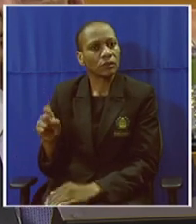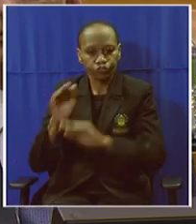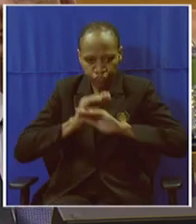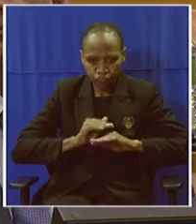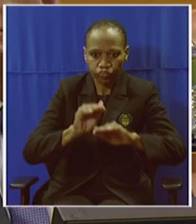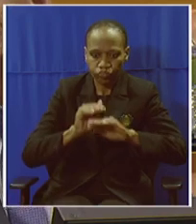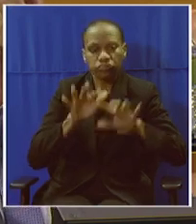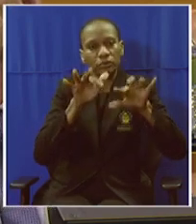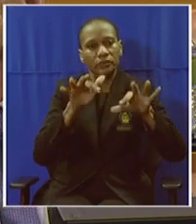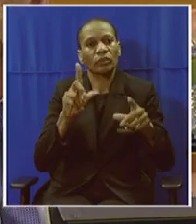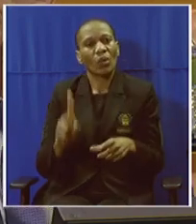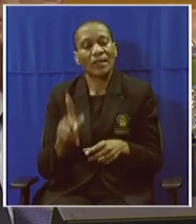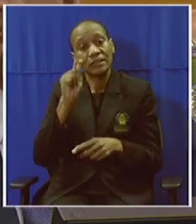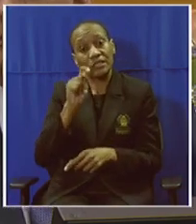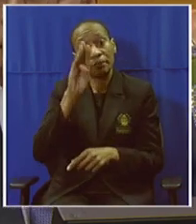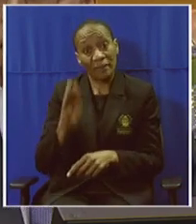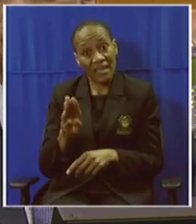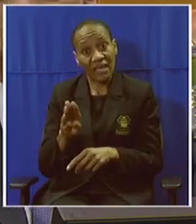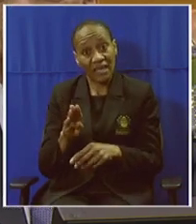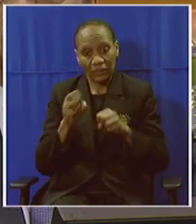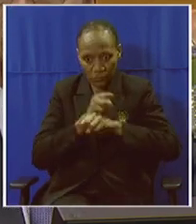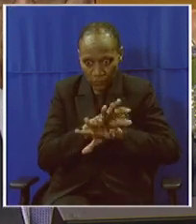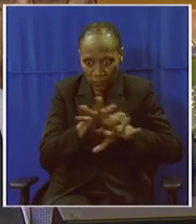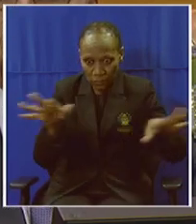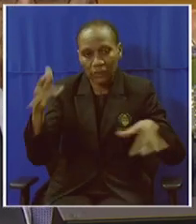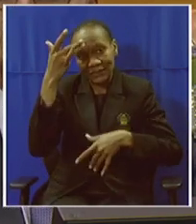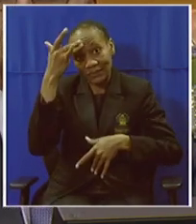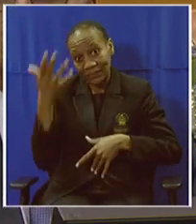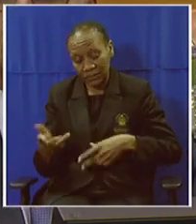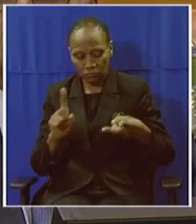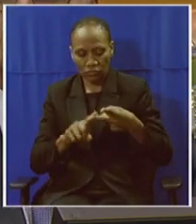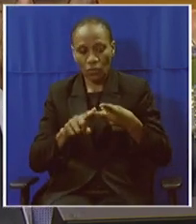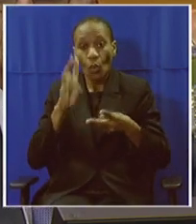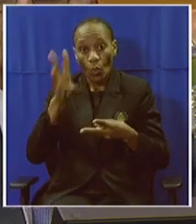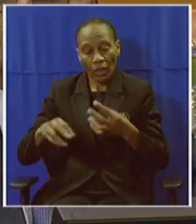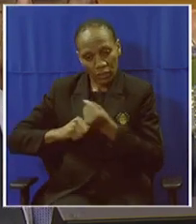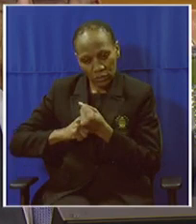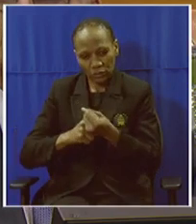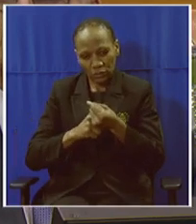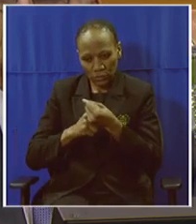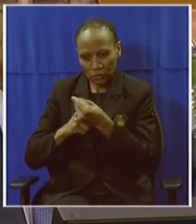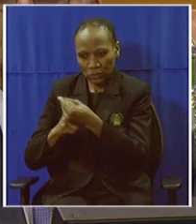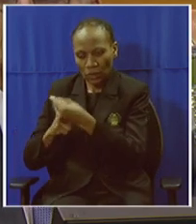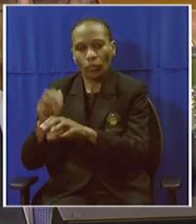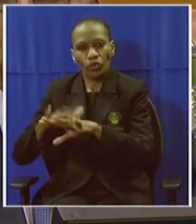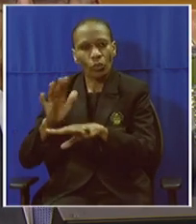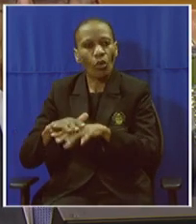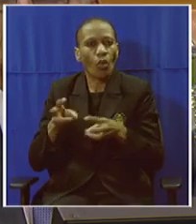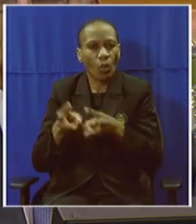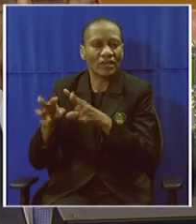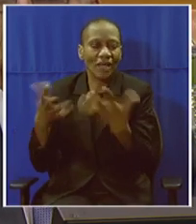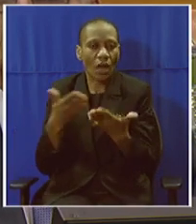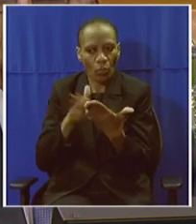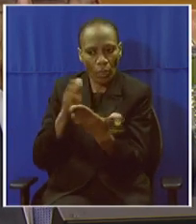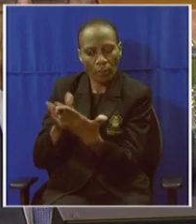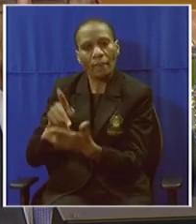and profile the TB epidemic and support efforts to accelerate the elimination of